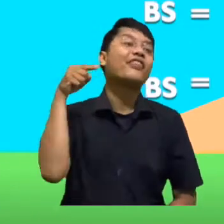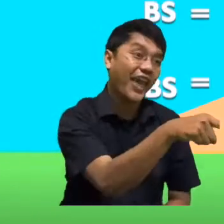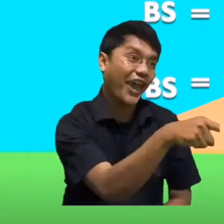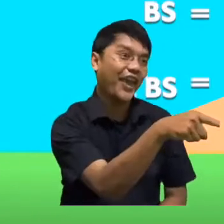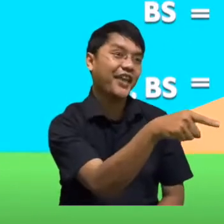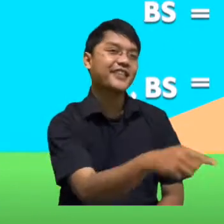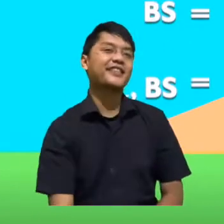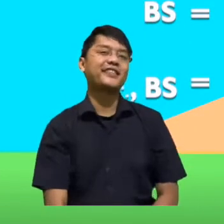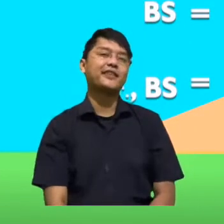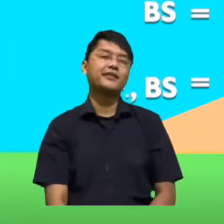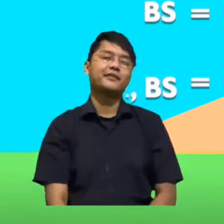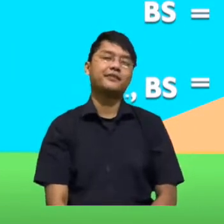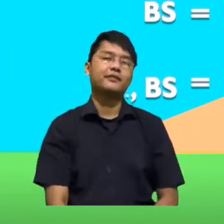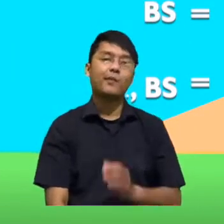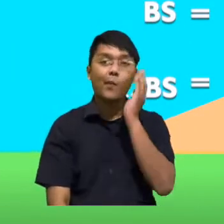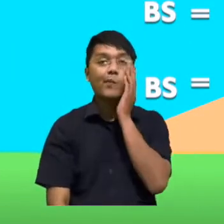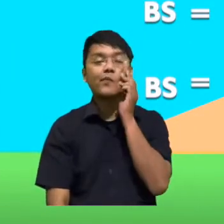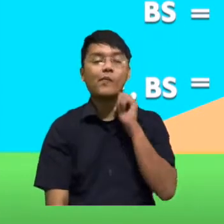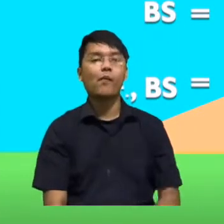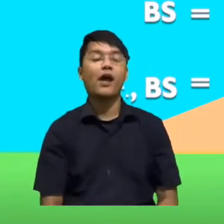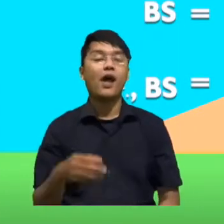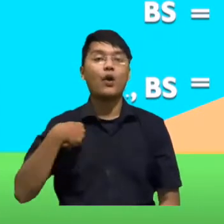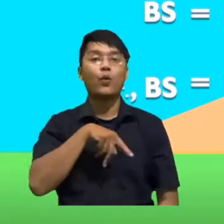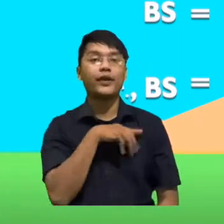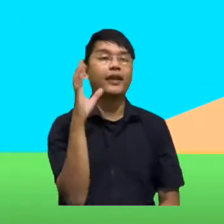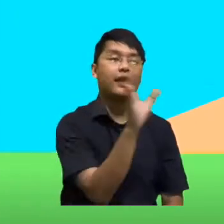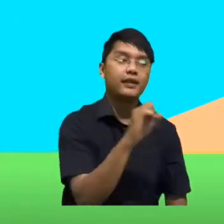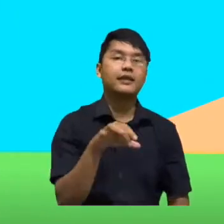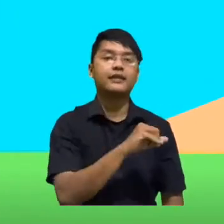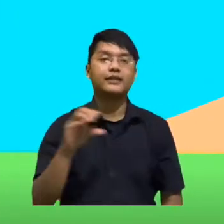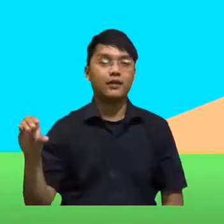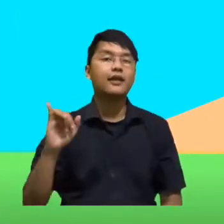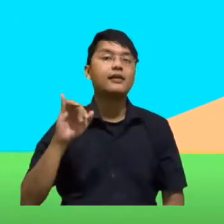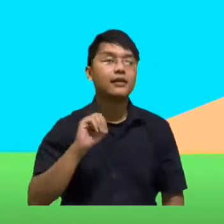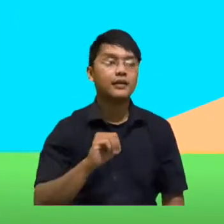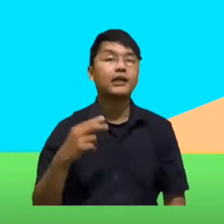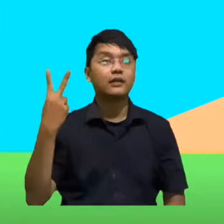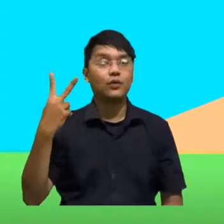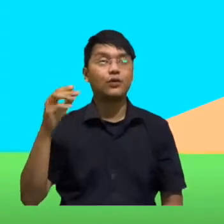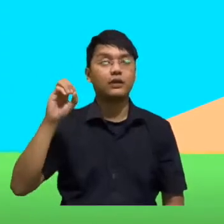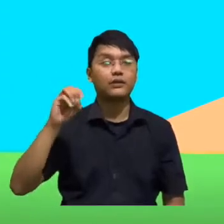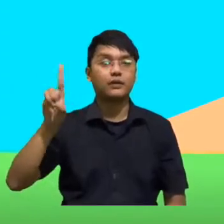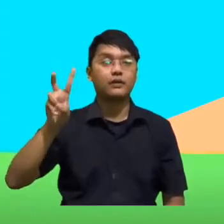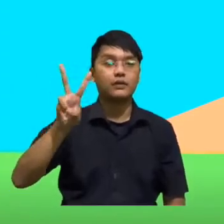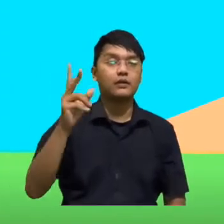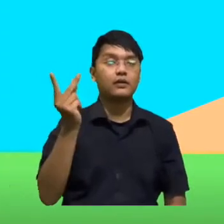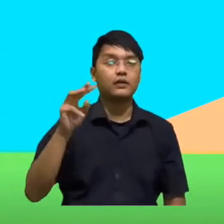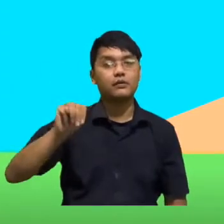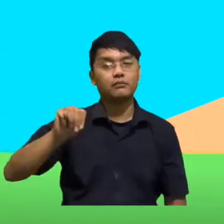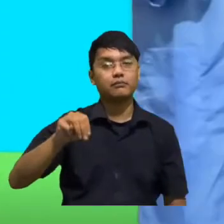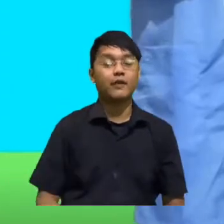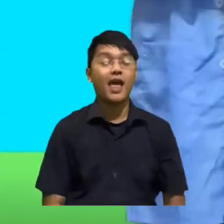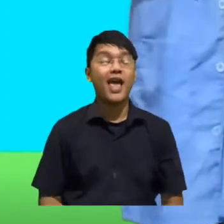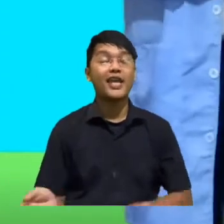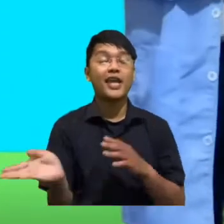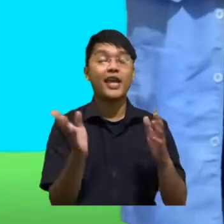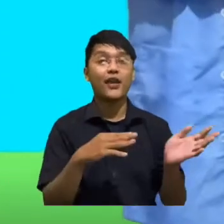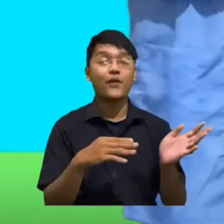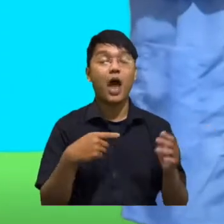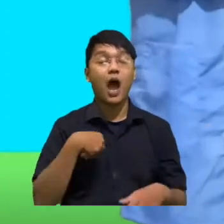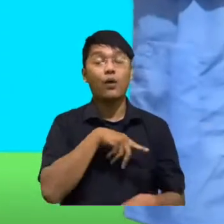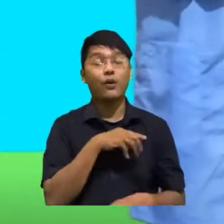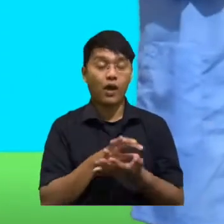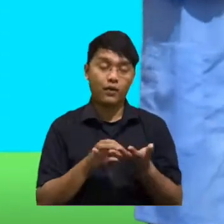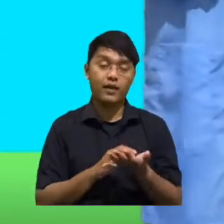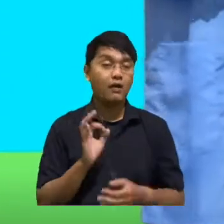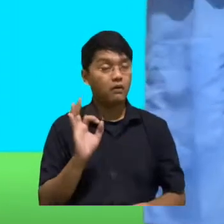and this. Hence, we get the result is 2012 kilometers. If our calculations